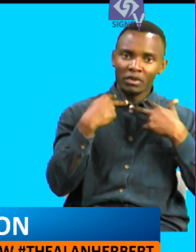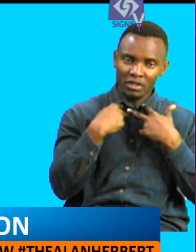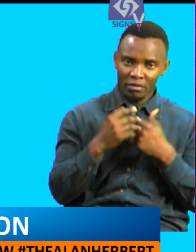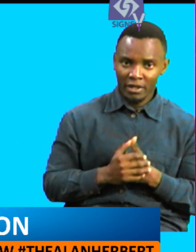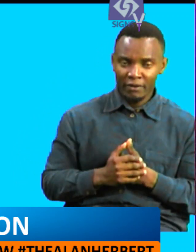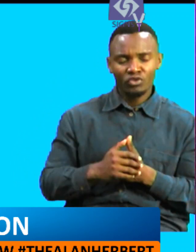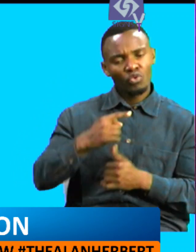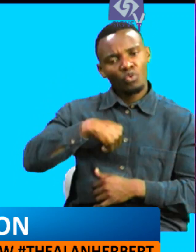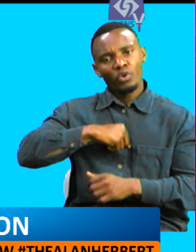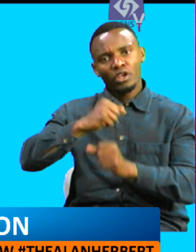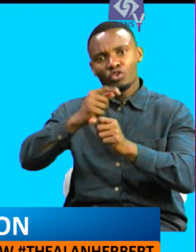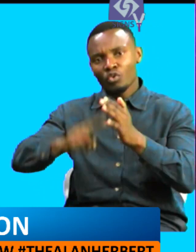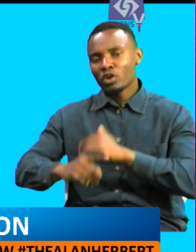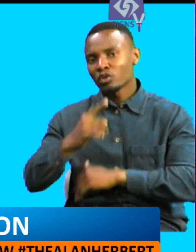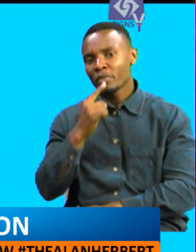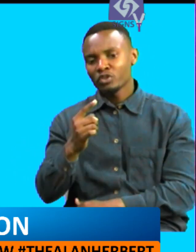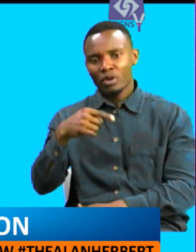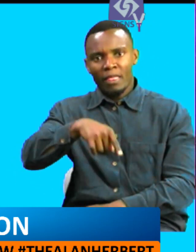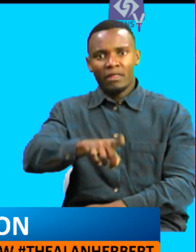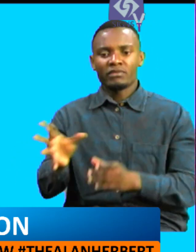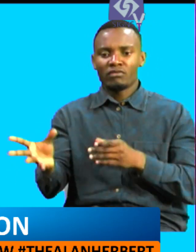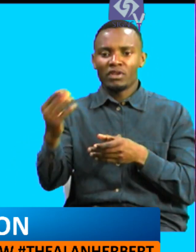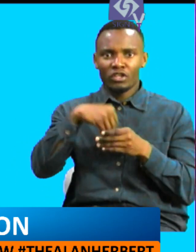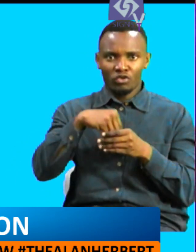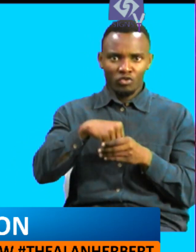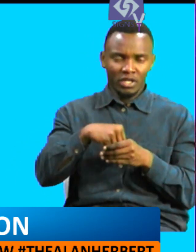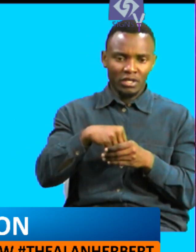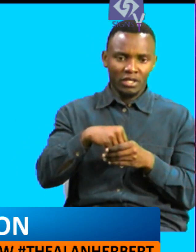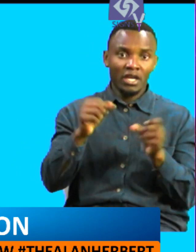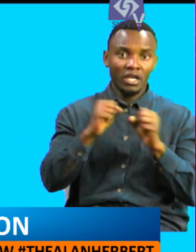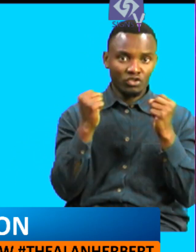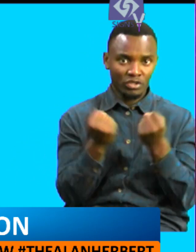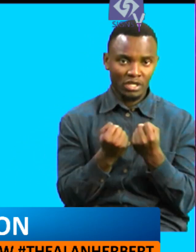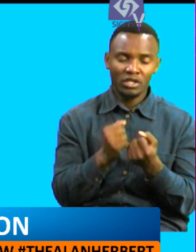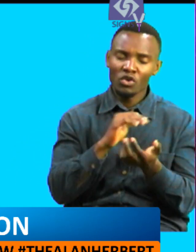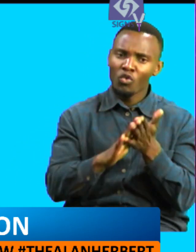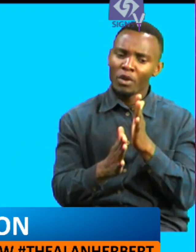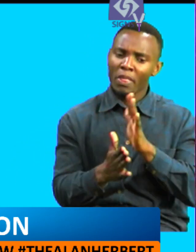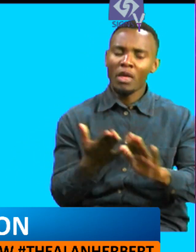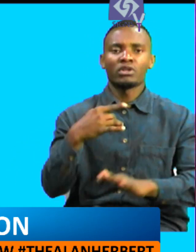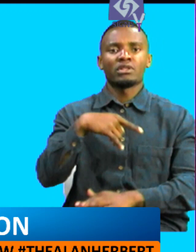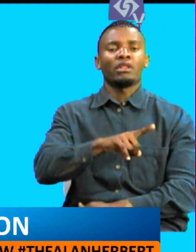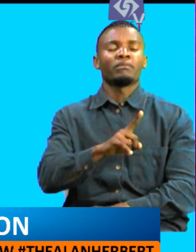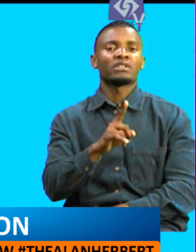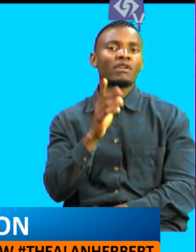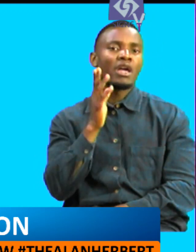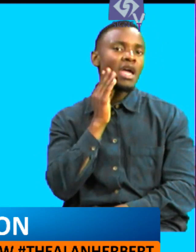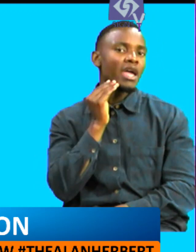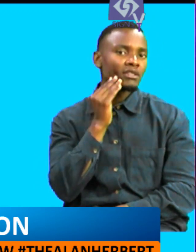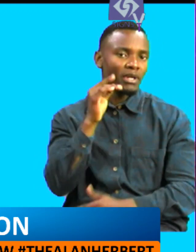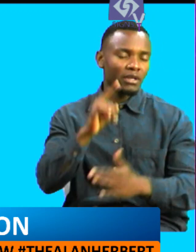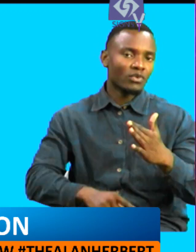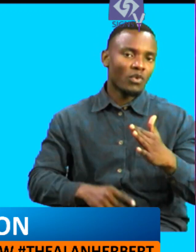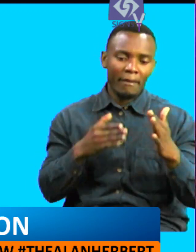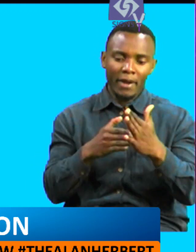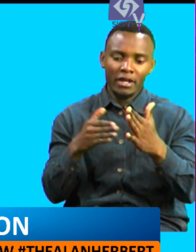to ensure that they are included in society without having to face a